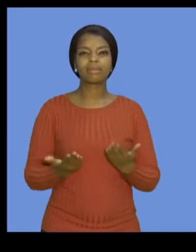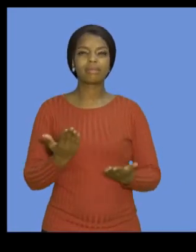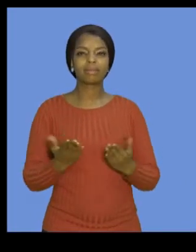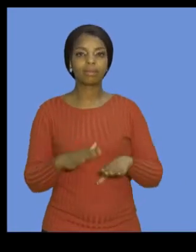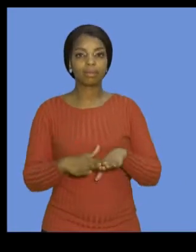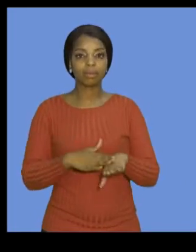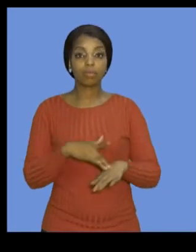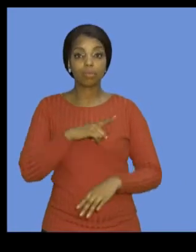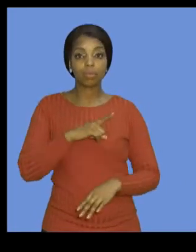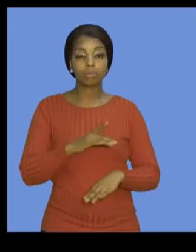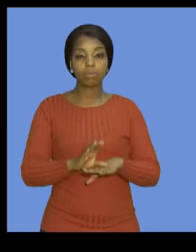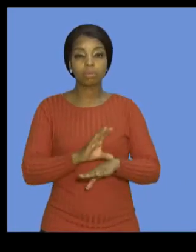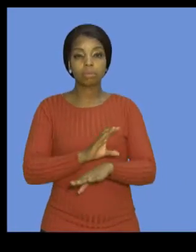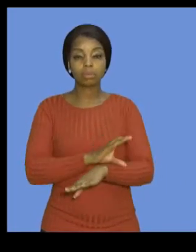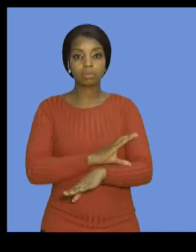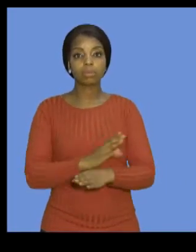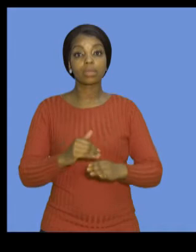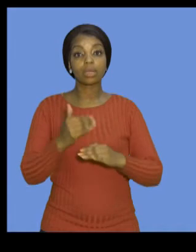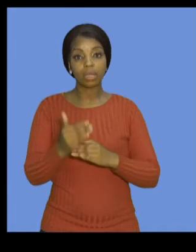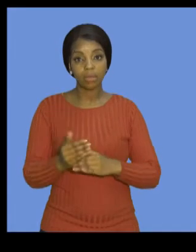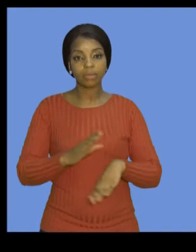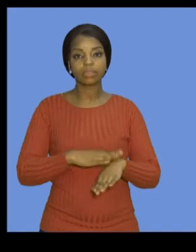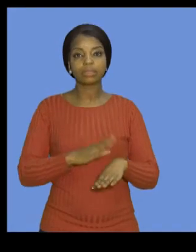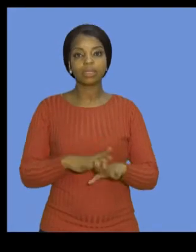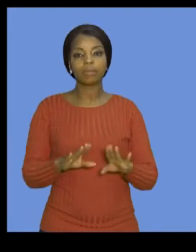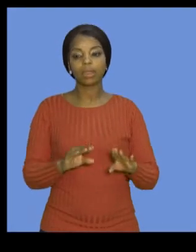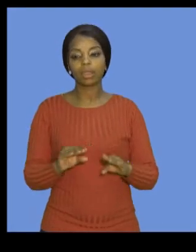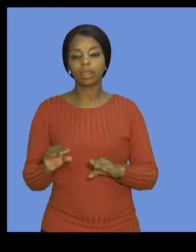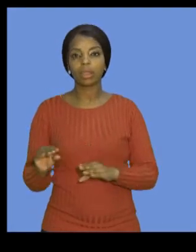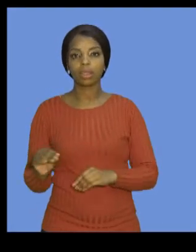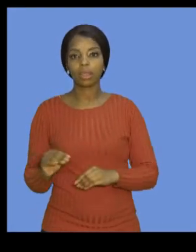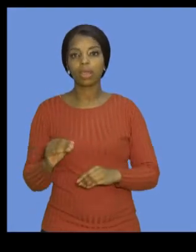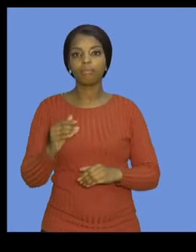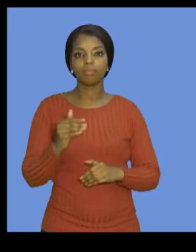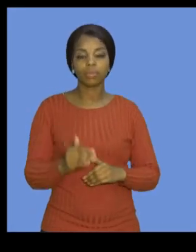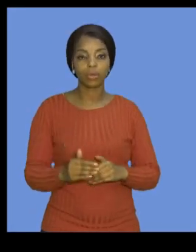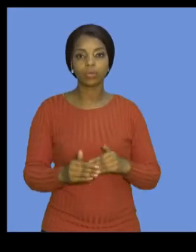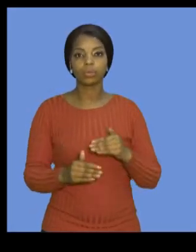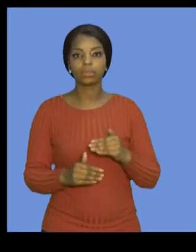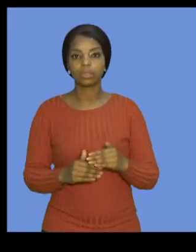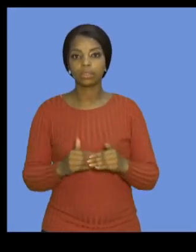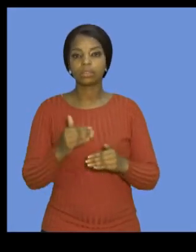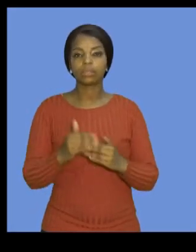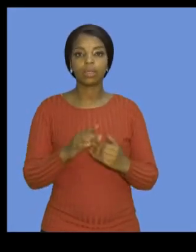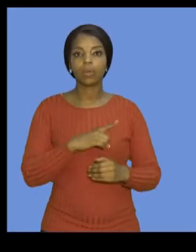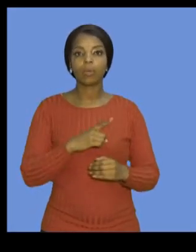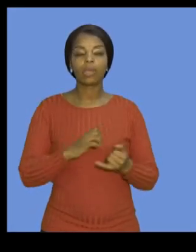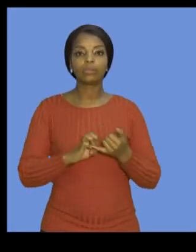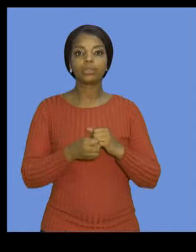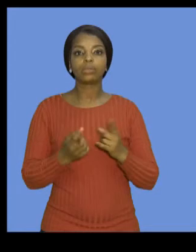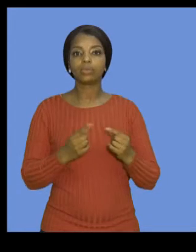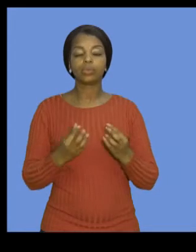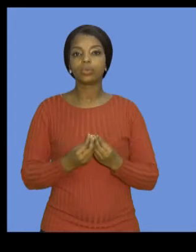after some time, it becomes slow. The processor does not process quickly. When you're trying to do things, it does not have enough